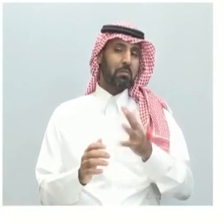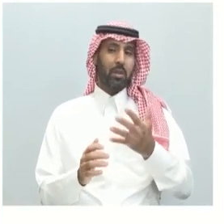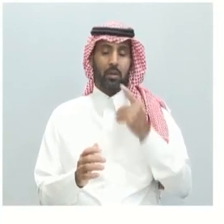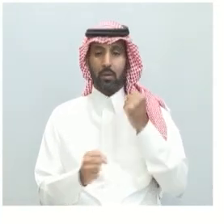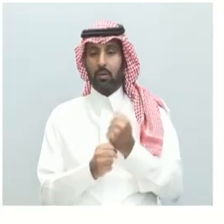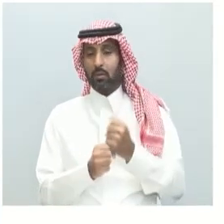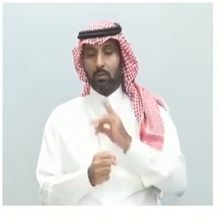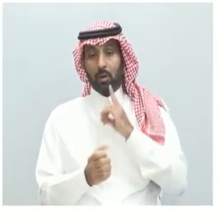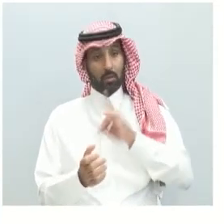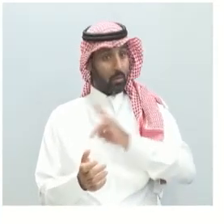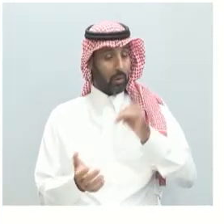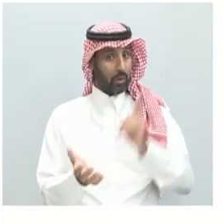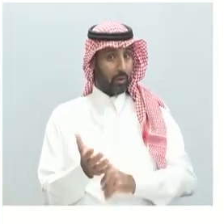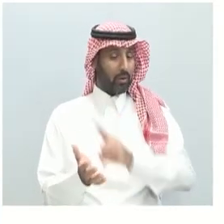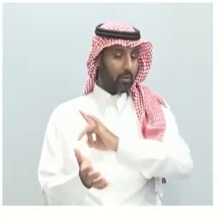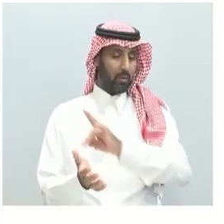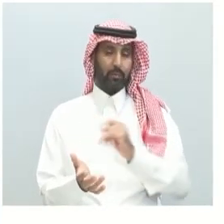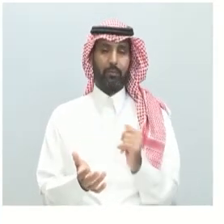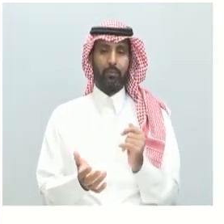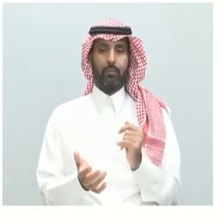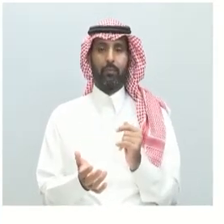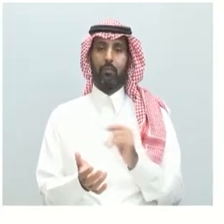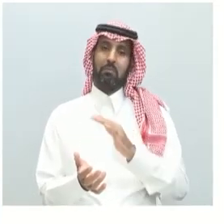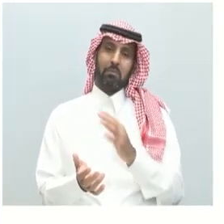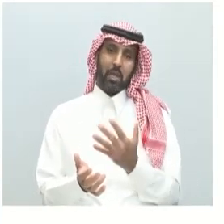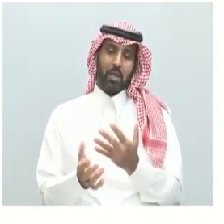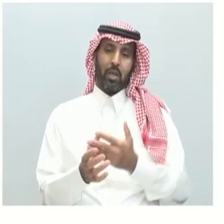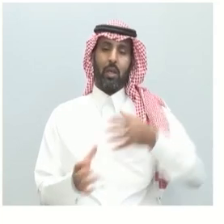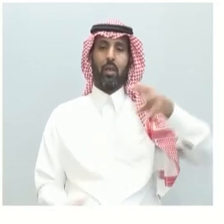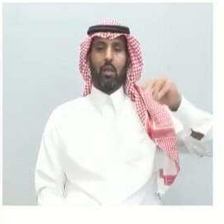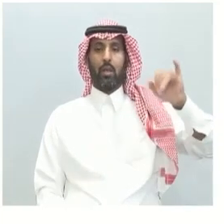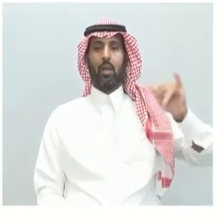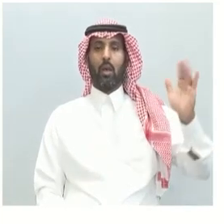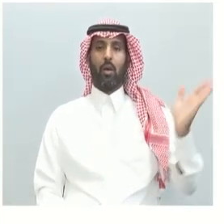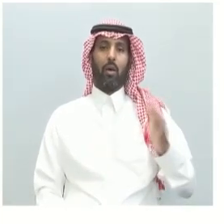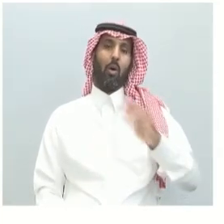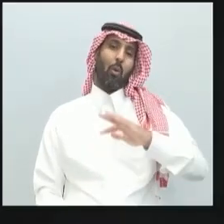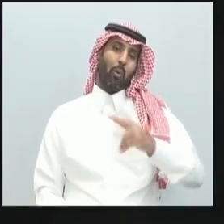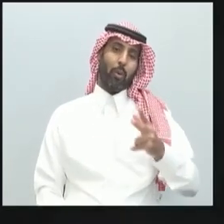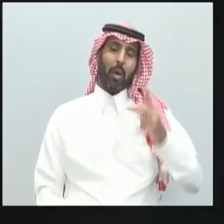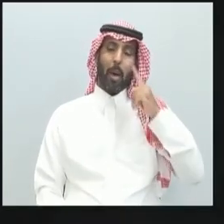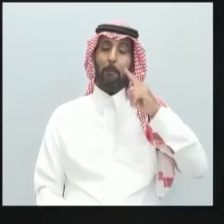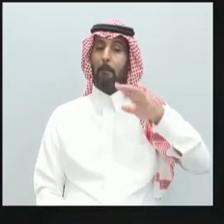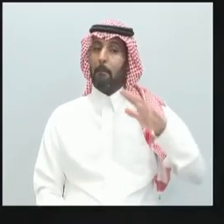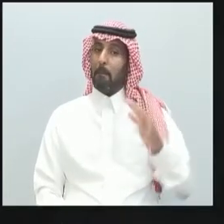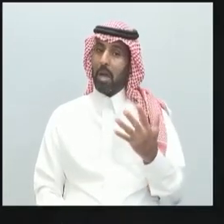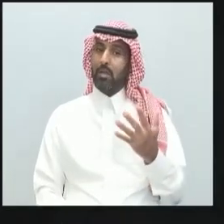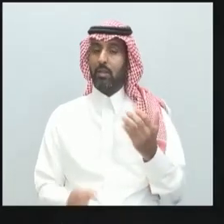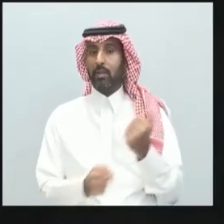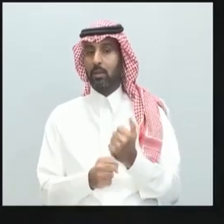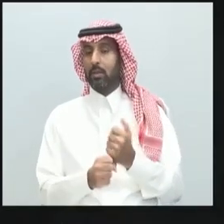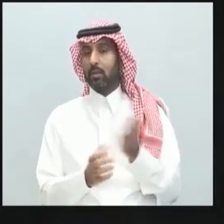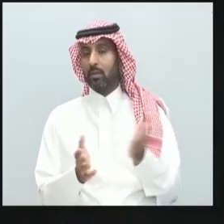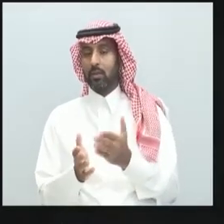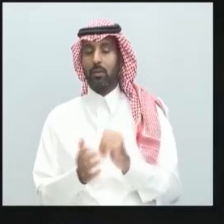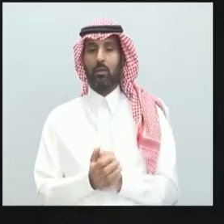possible but not certain. So we use may. We use may or might in the result clause, not the if